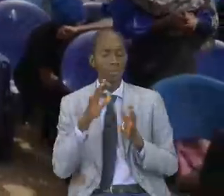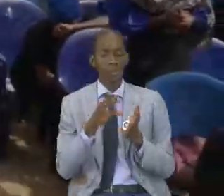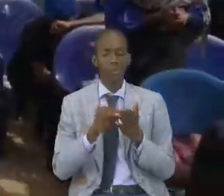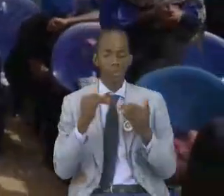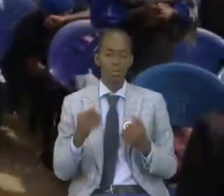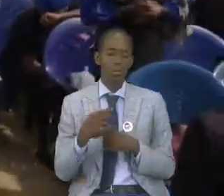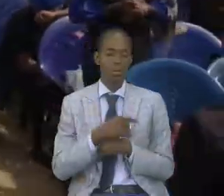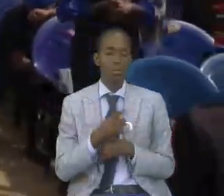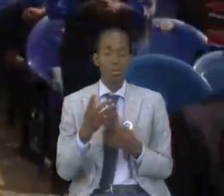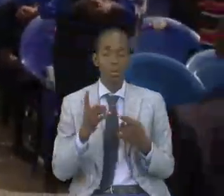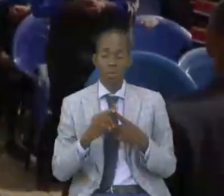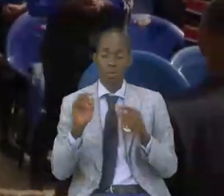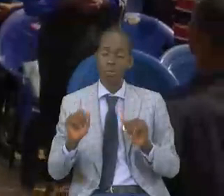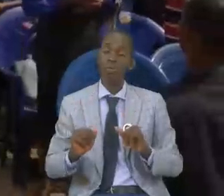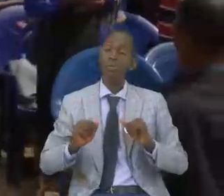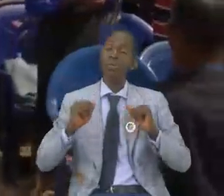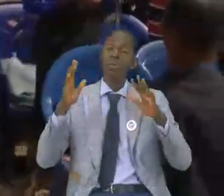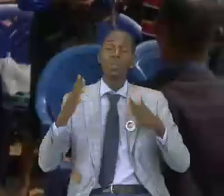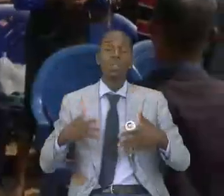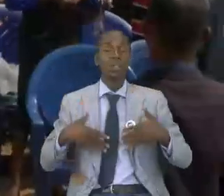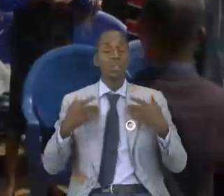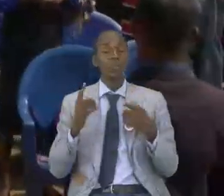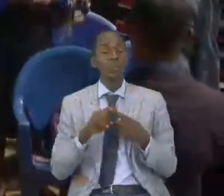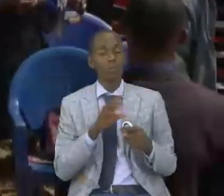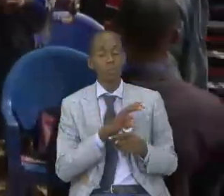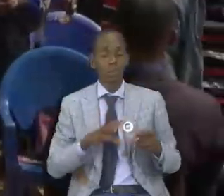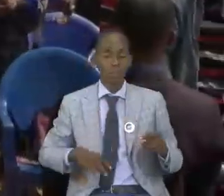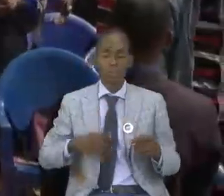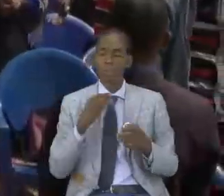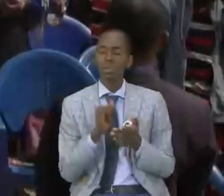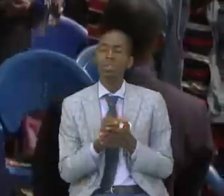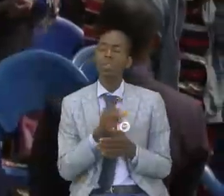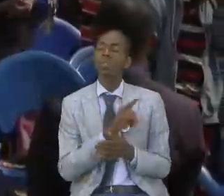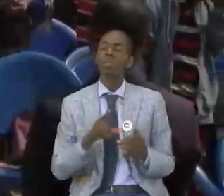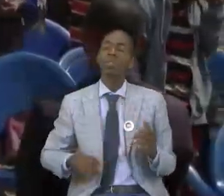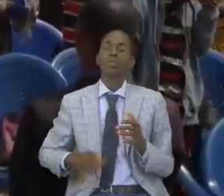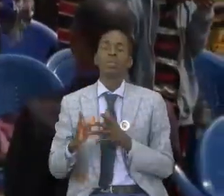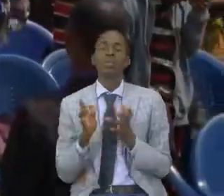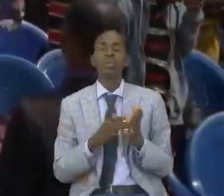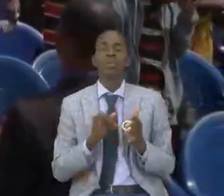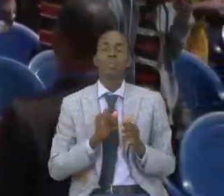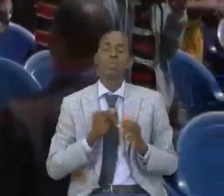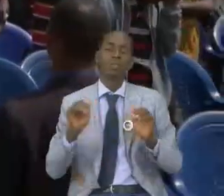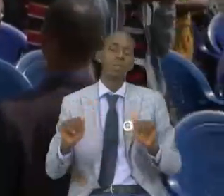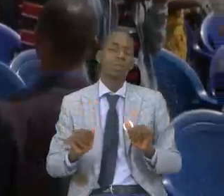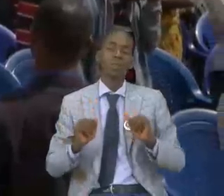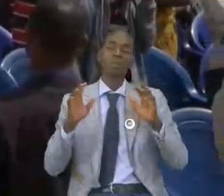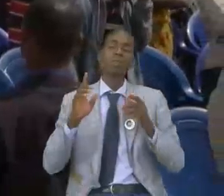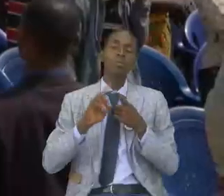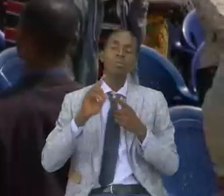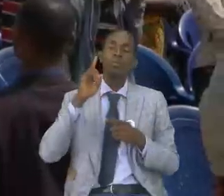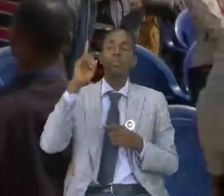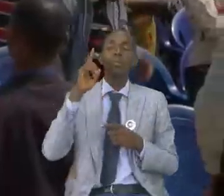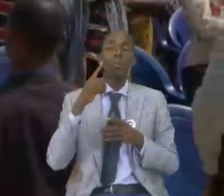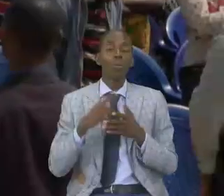Amen. You want to surrender your life? You say, oh Lord Jesus, I surrender to you. What to do these qualities